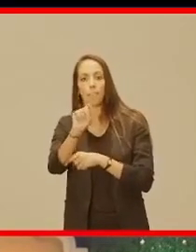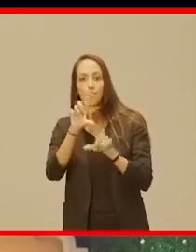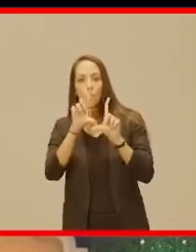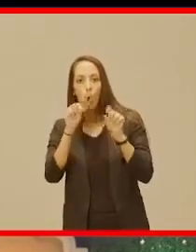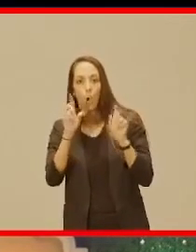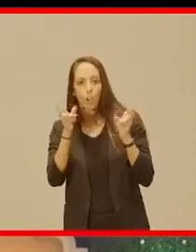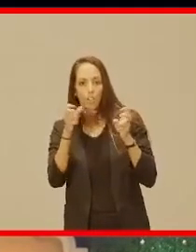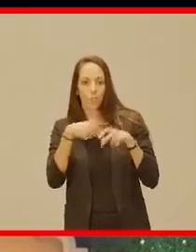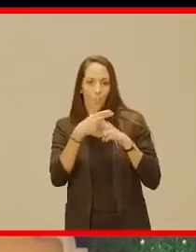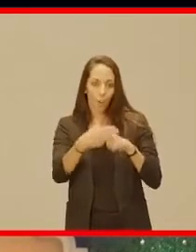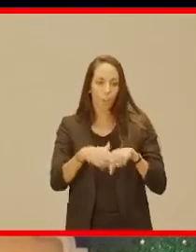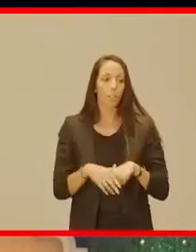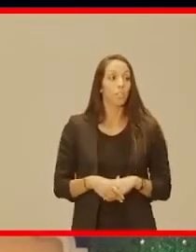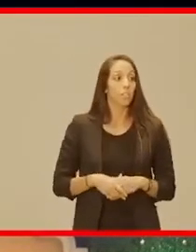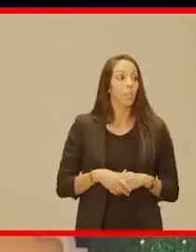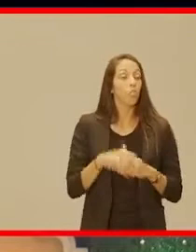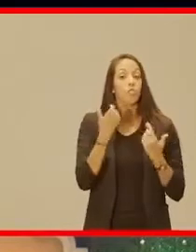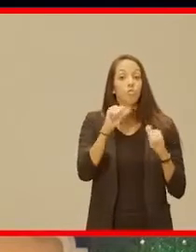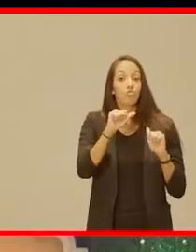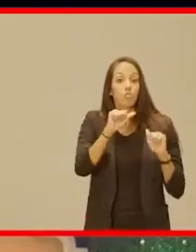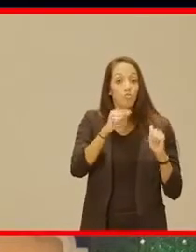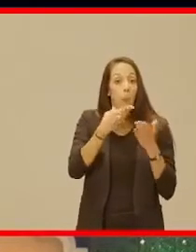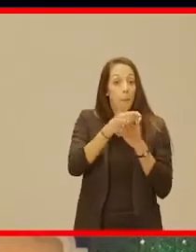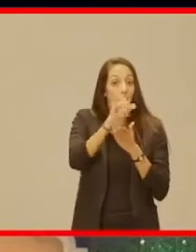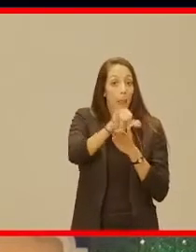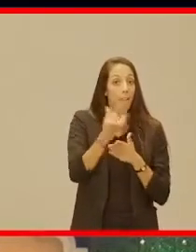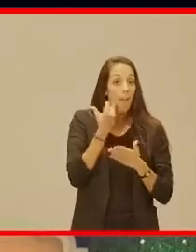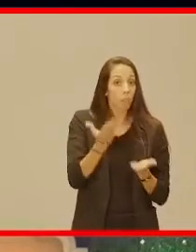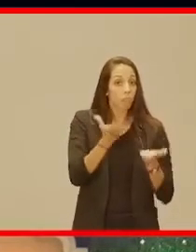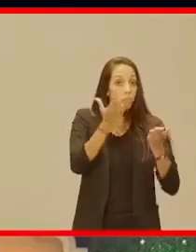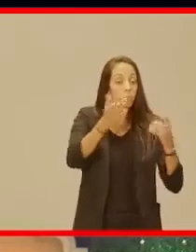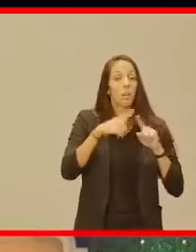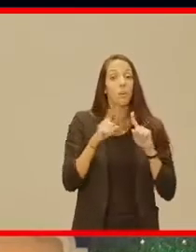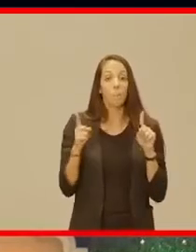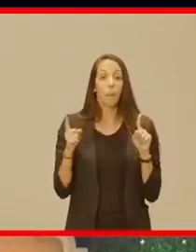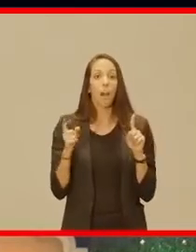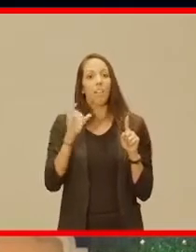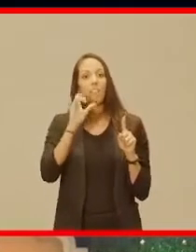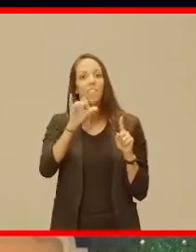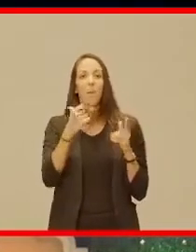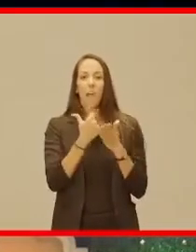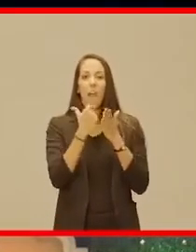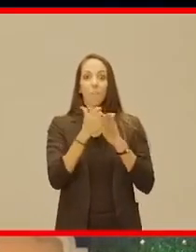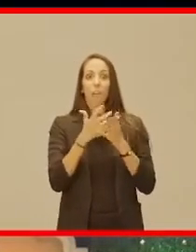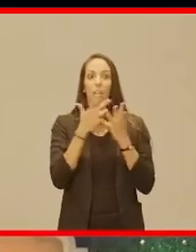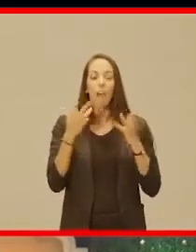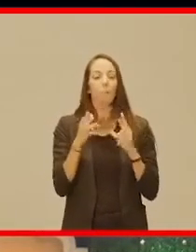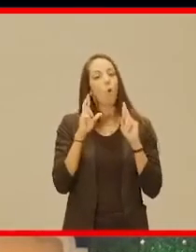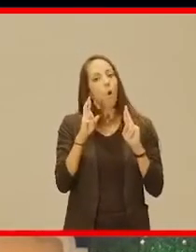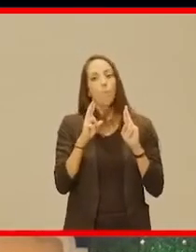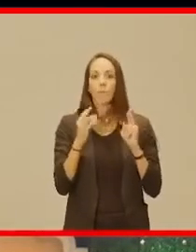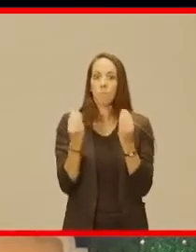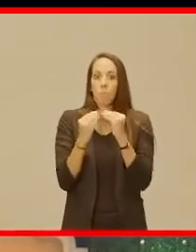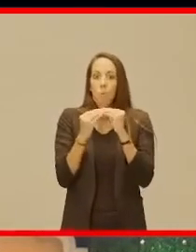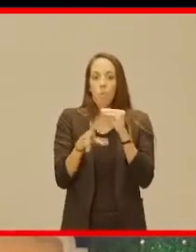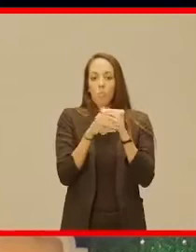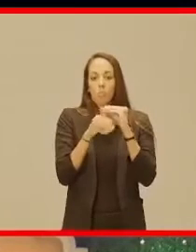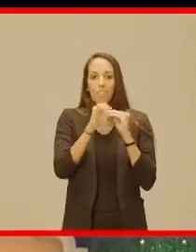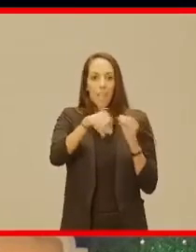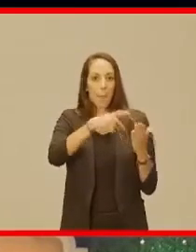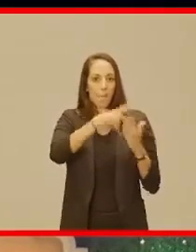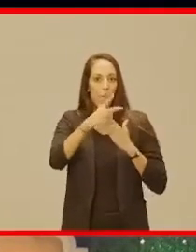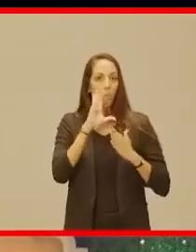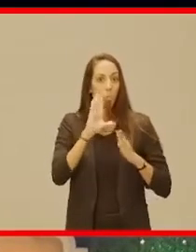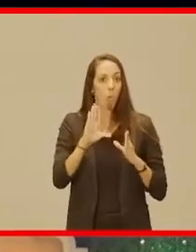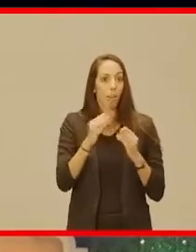dealing with the first responders, that somebody does have something out there, so maybe the more advocacy we could have around that program to get something out there